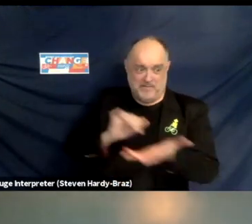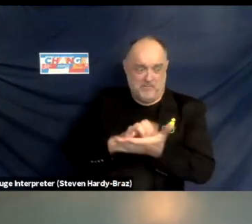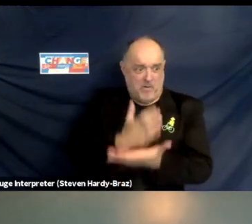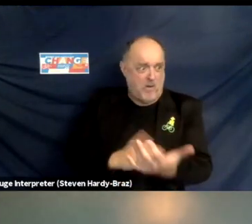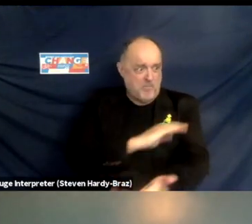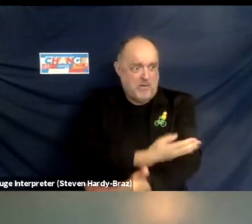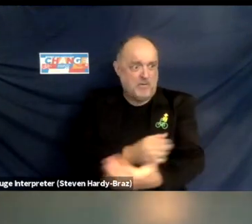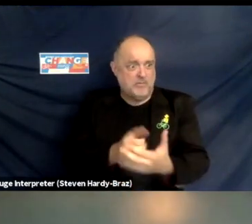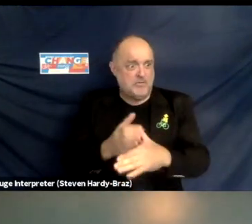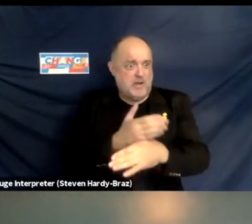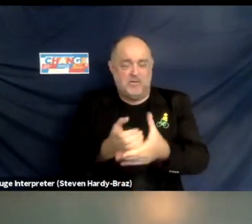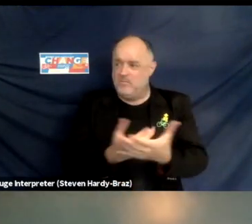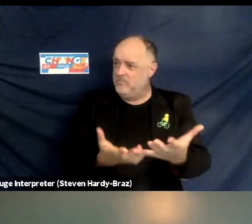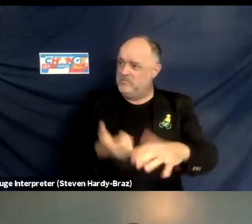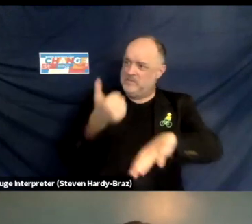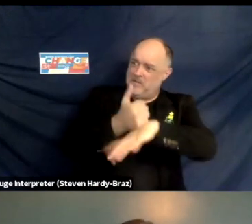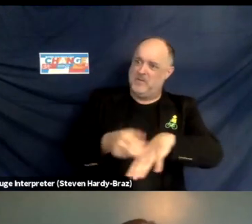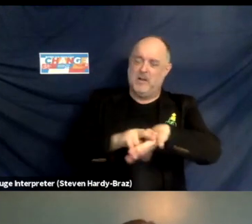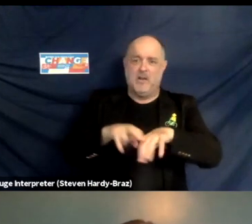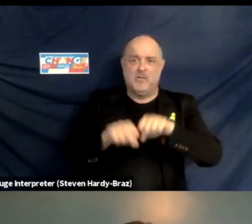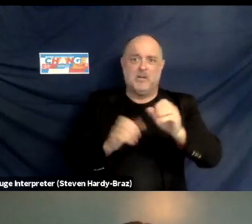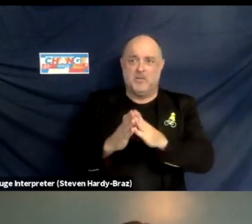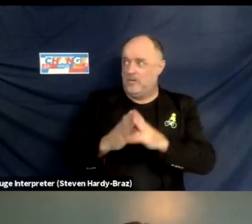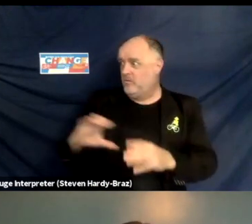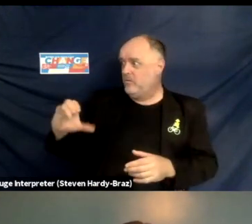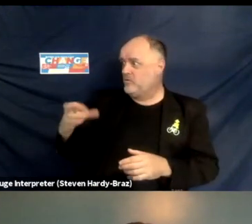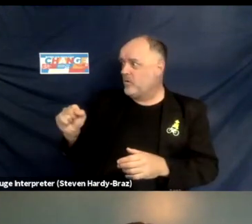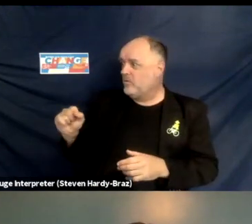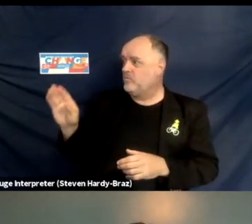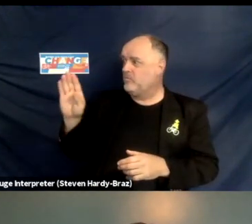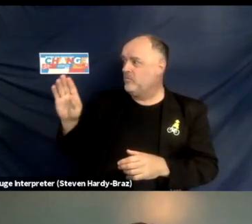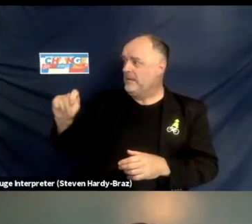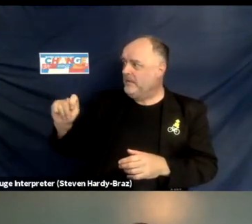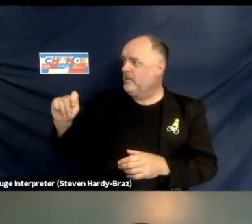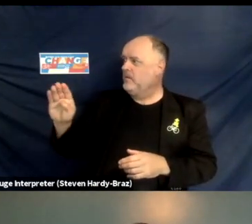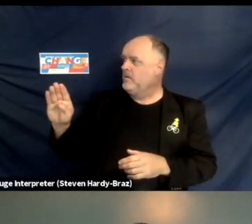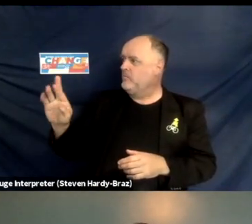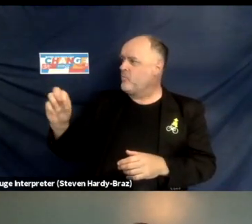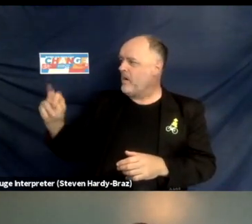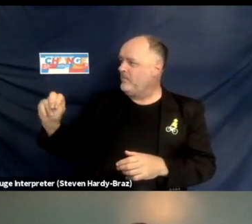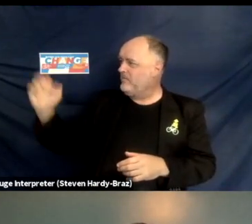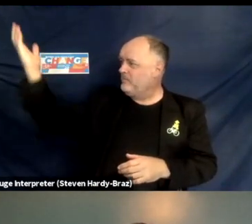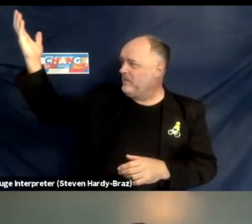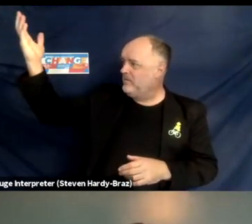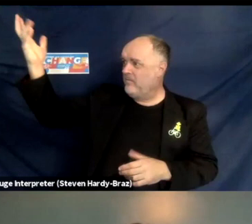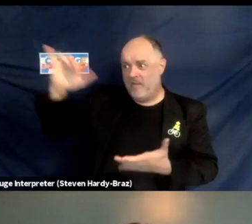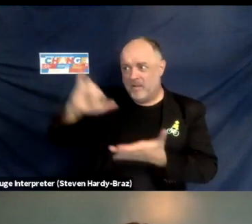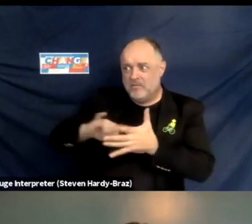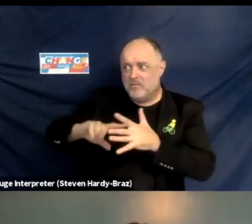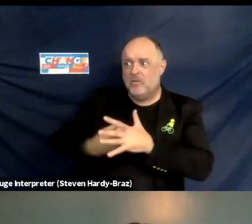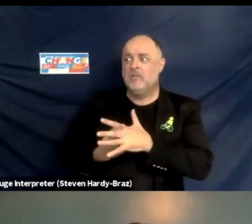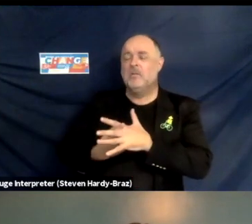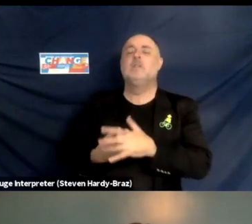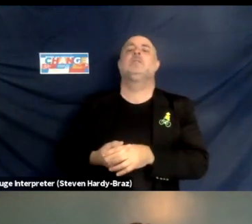is like putting on a national bike summit where Charles T. Brown gets to speak and making sure that we are creating a